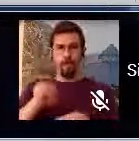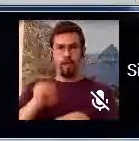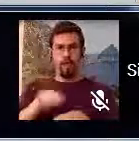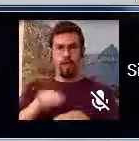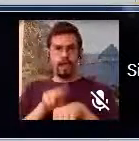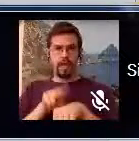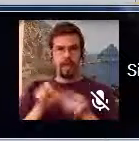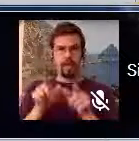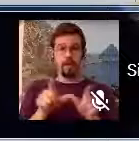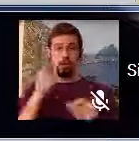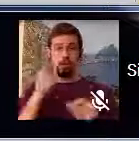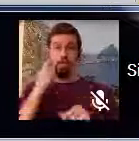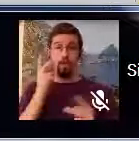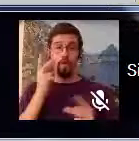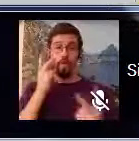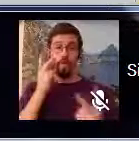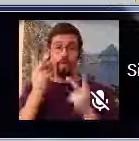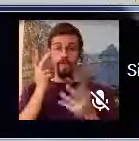visual-gestural modality.